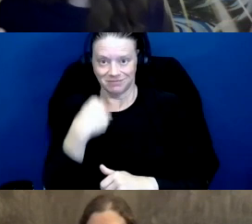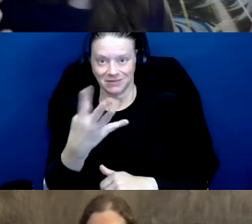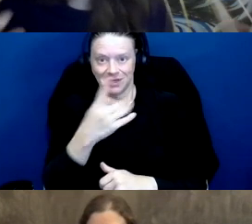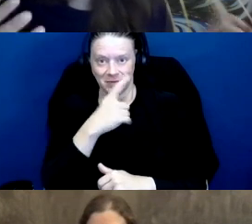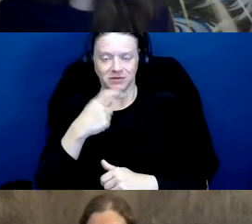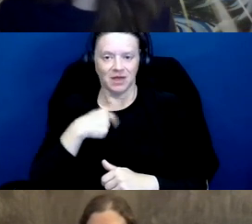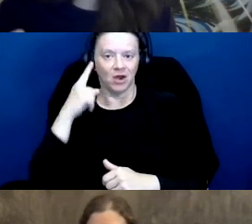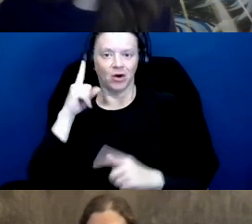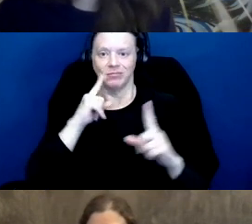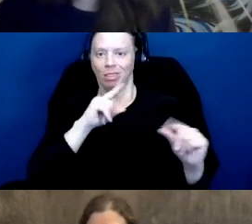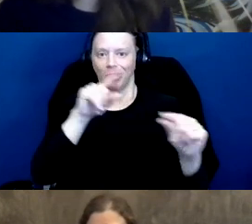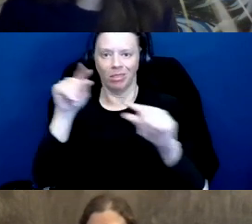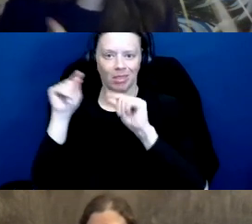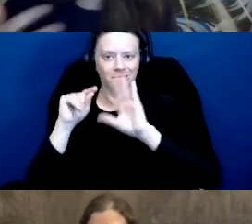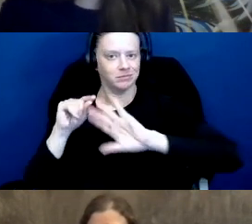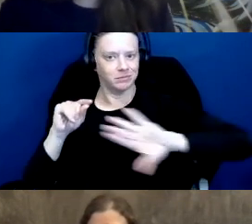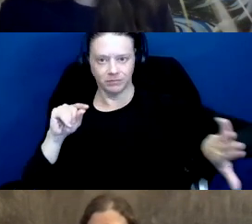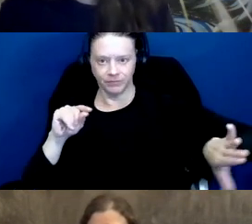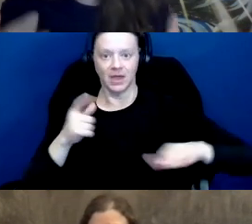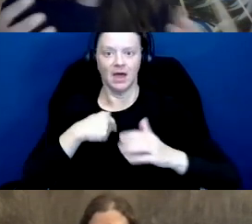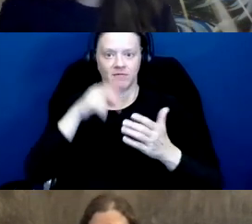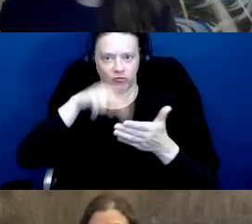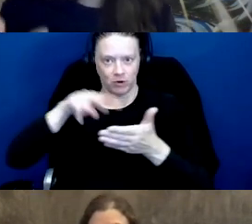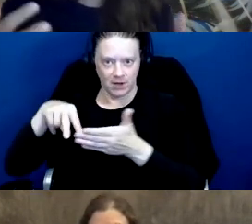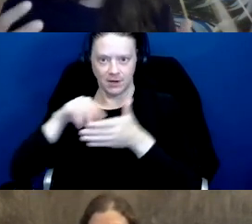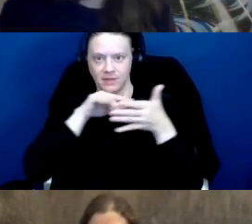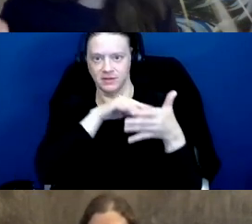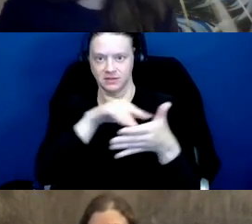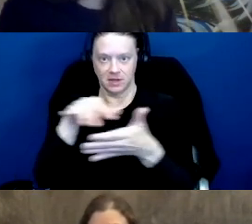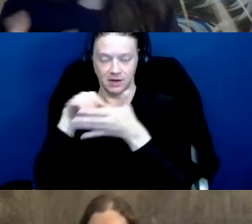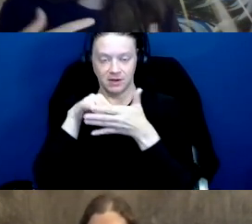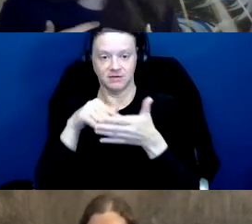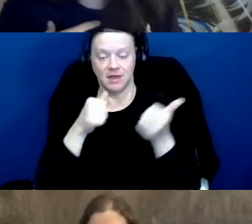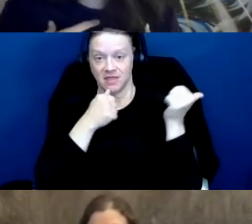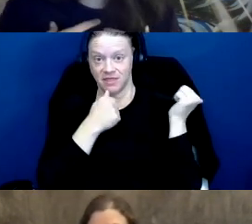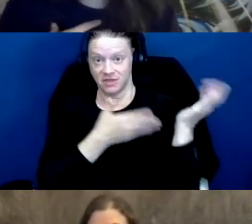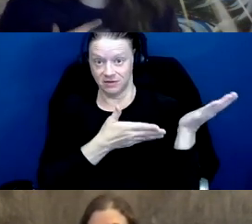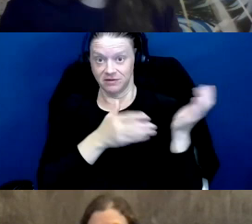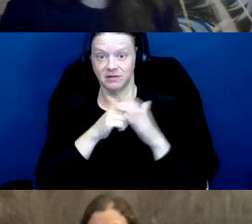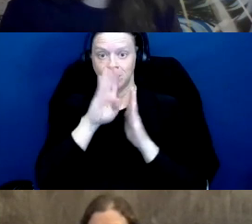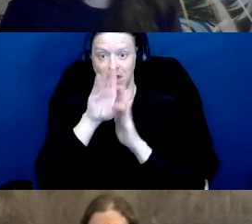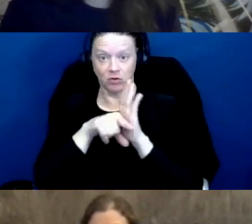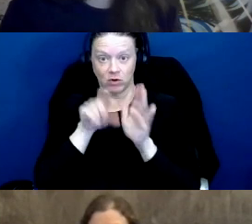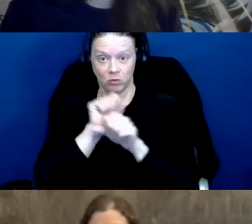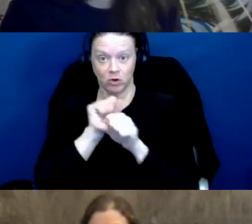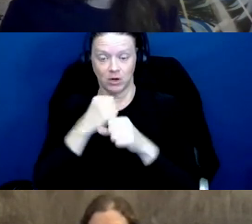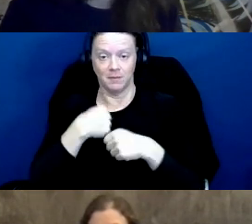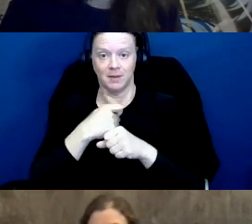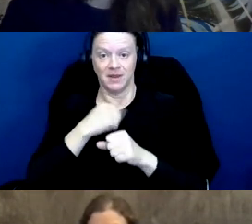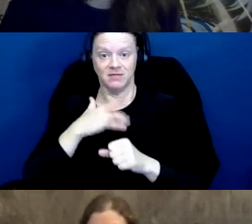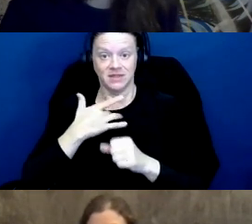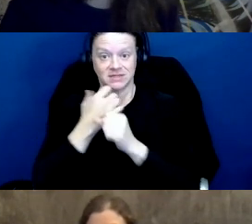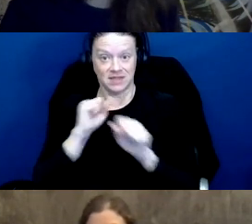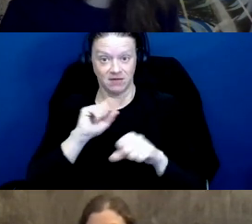the grapevine. I've read these studies. This is the background work that made me feel safe about the vaccine.